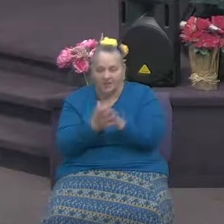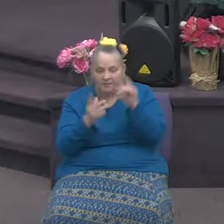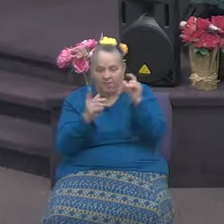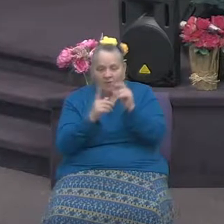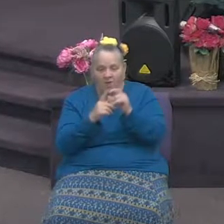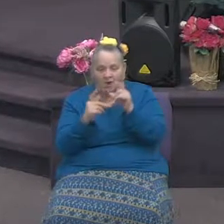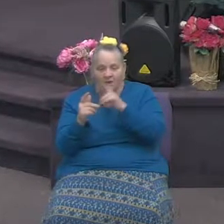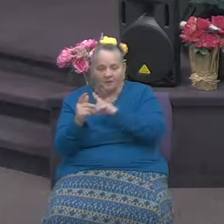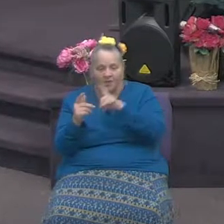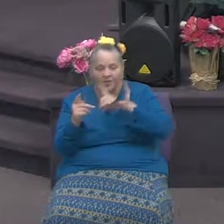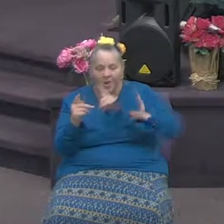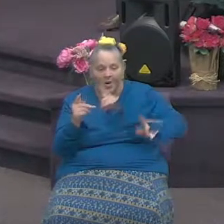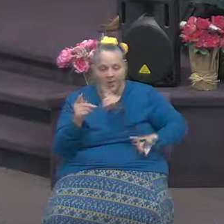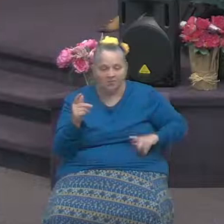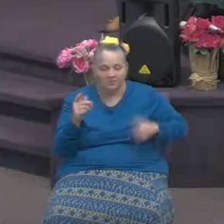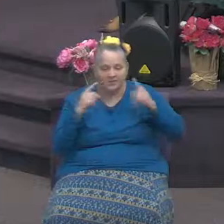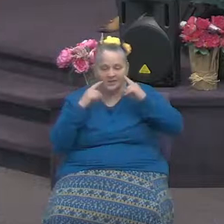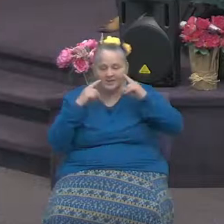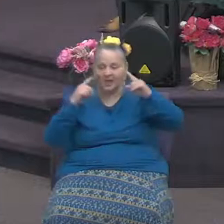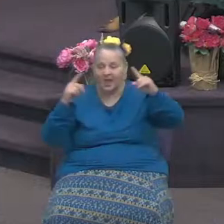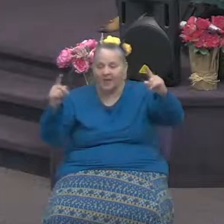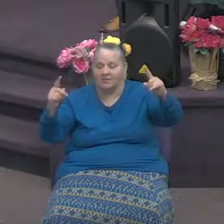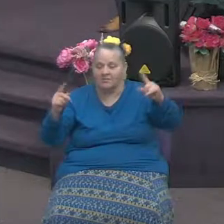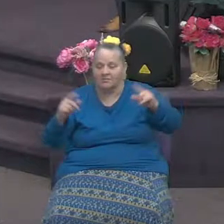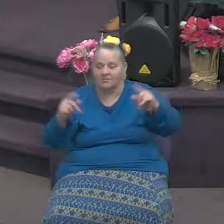of the Lord that has been declared.